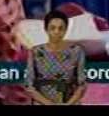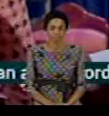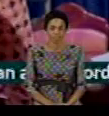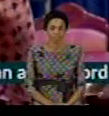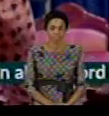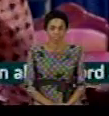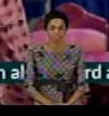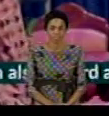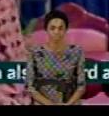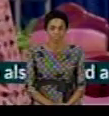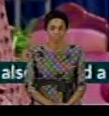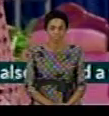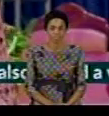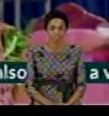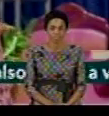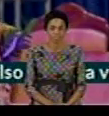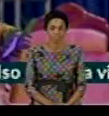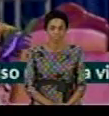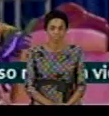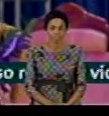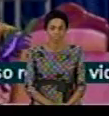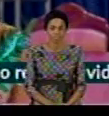mama you can speak